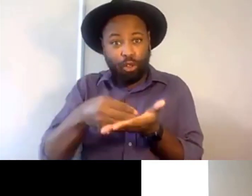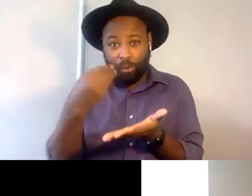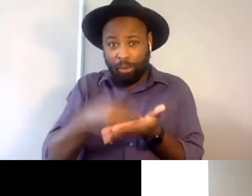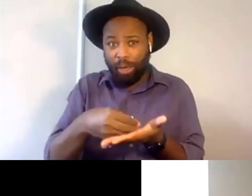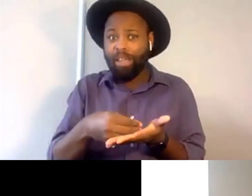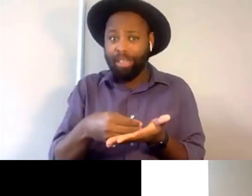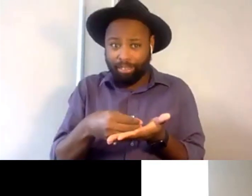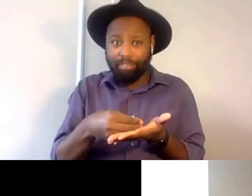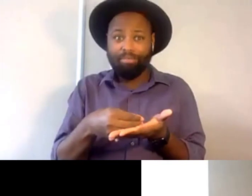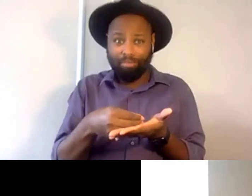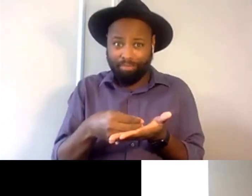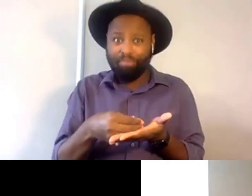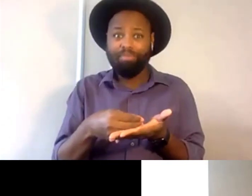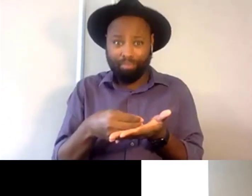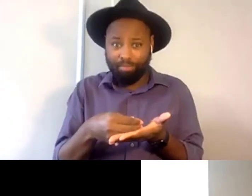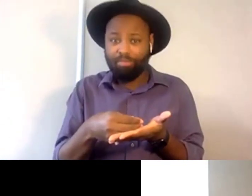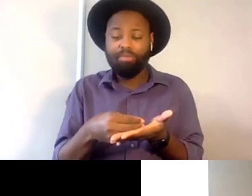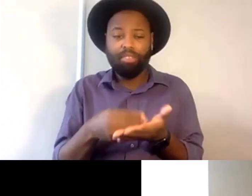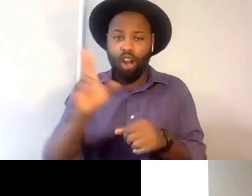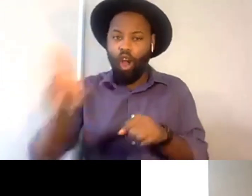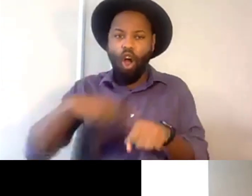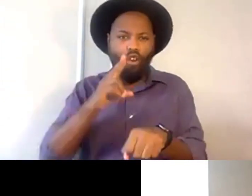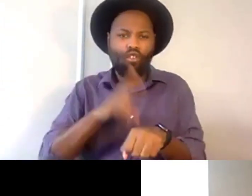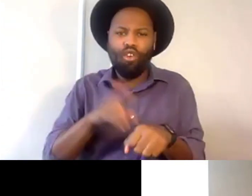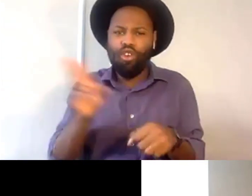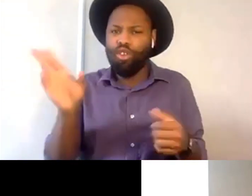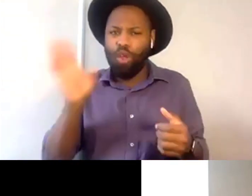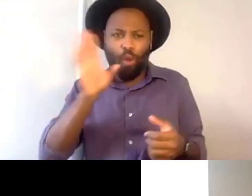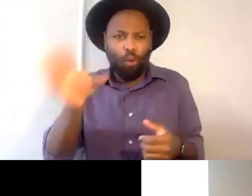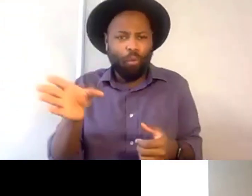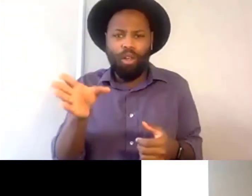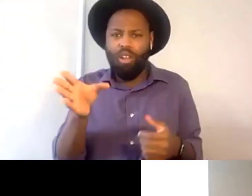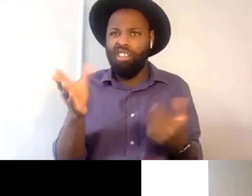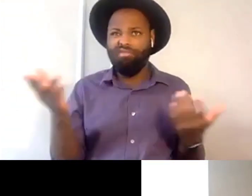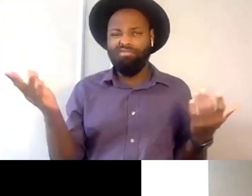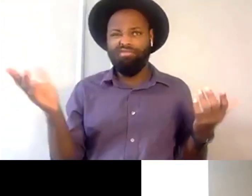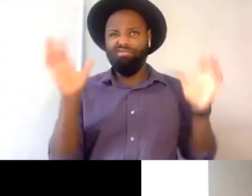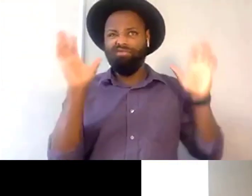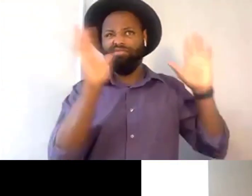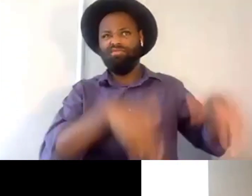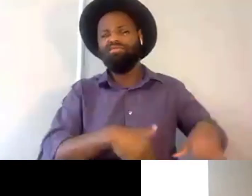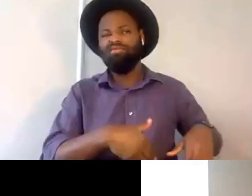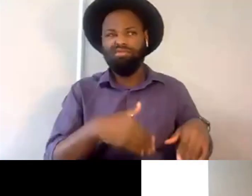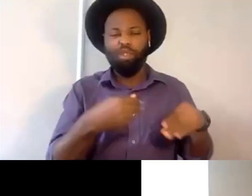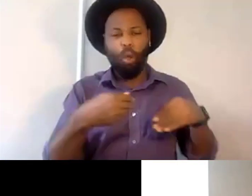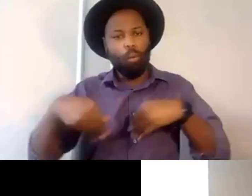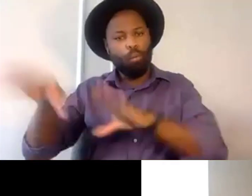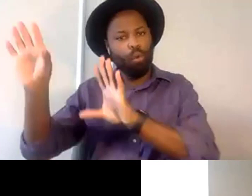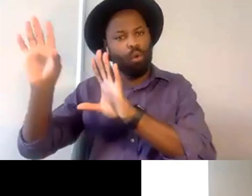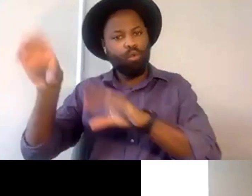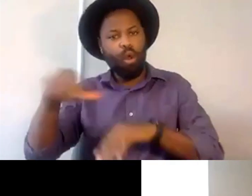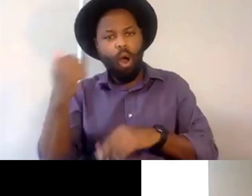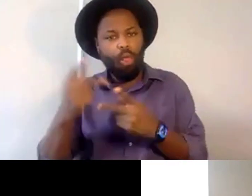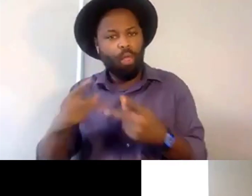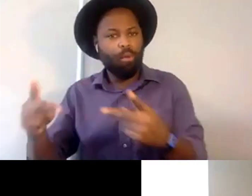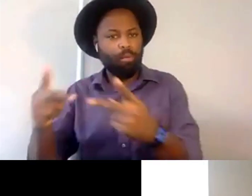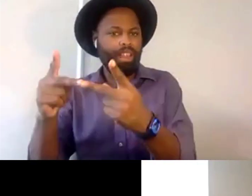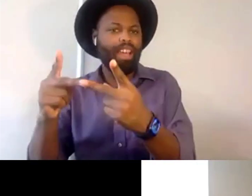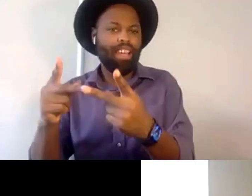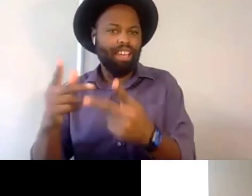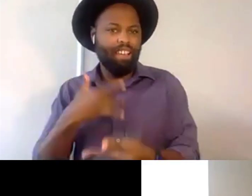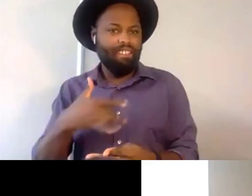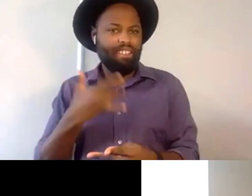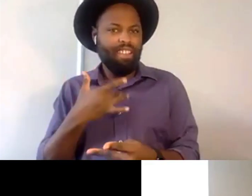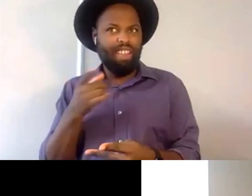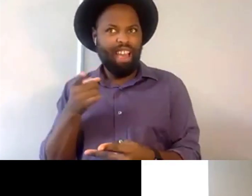investment. Then of course, yeah, they're gonna go somewhere else where they can feel that they will be supported. And so I would